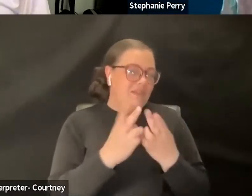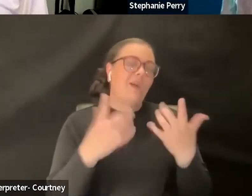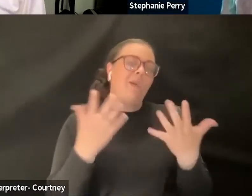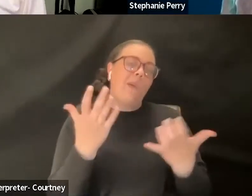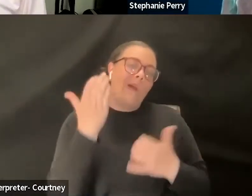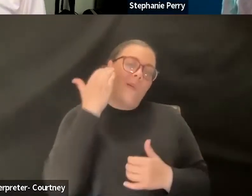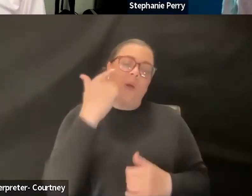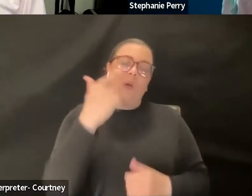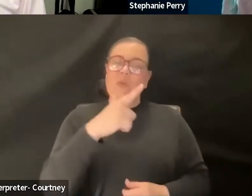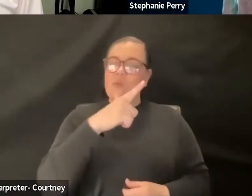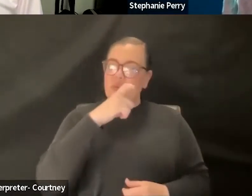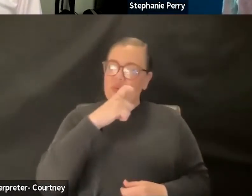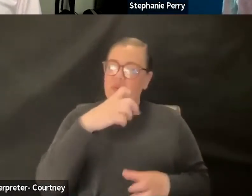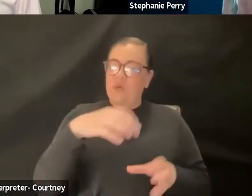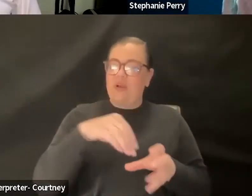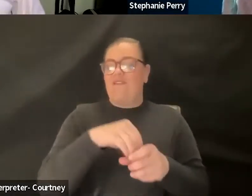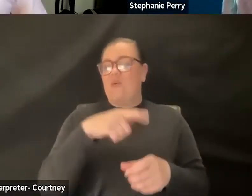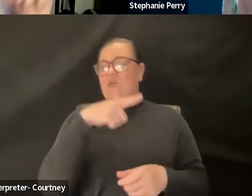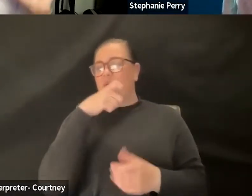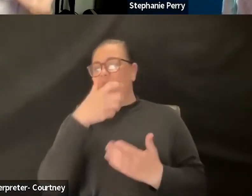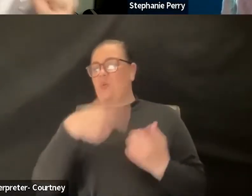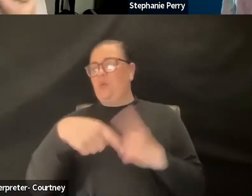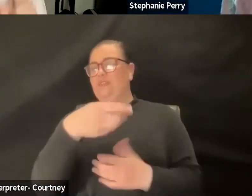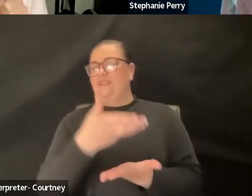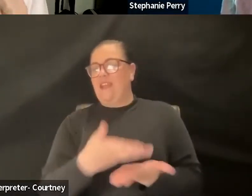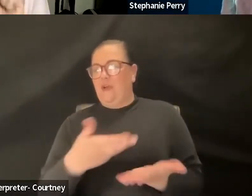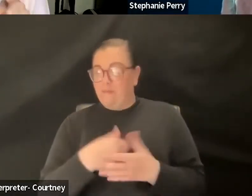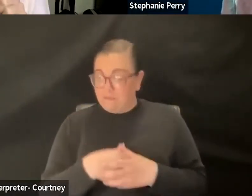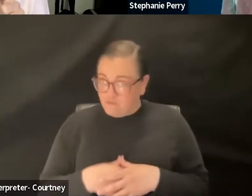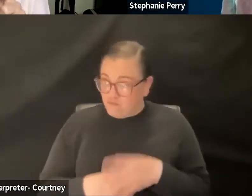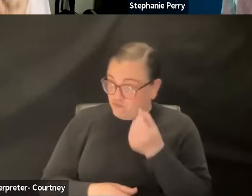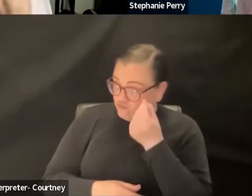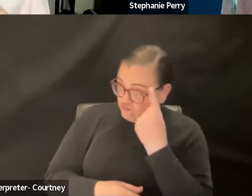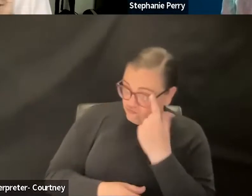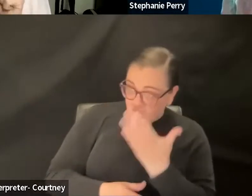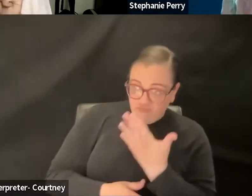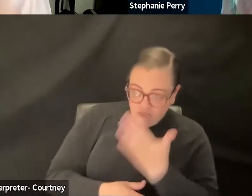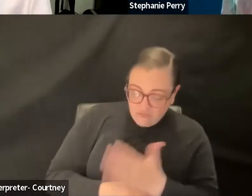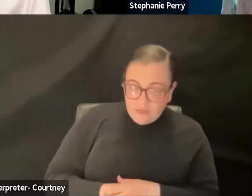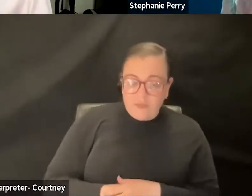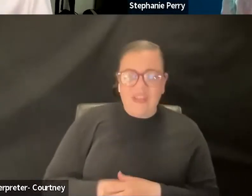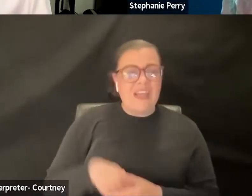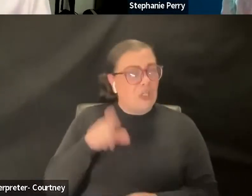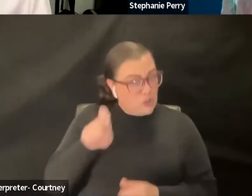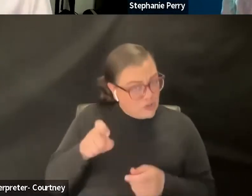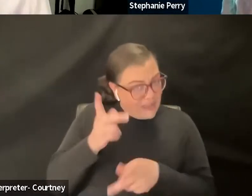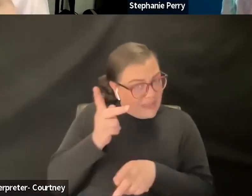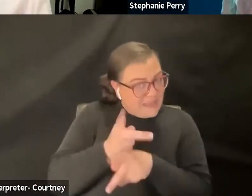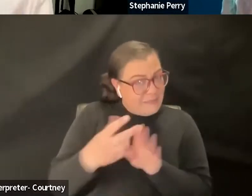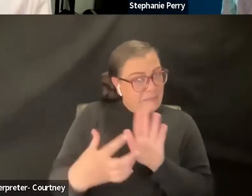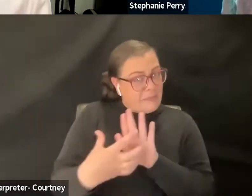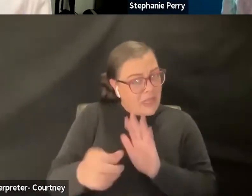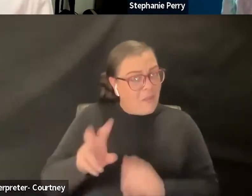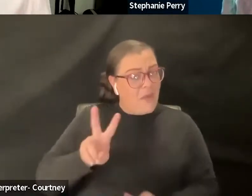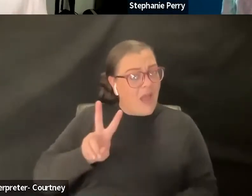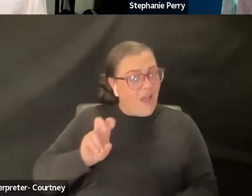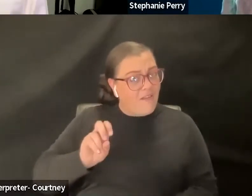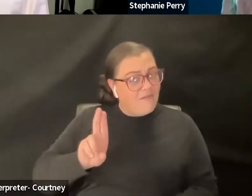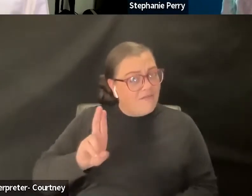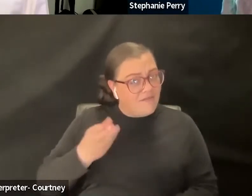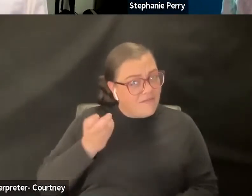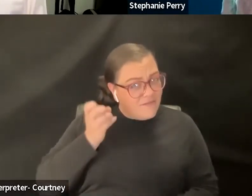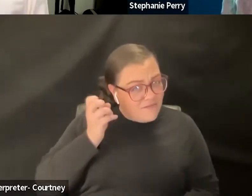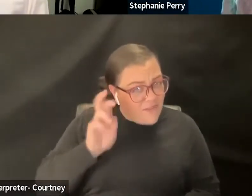are. Got it. Should I keep copies of vouchers, pay stubs, postmarked